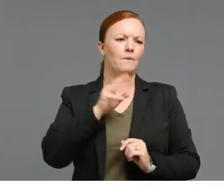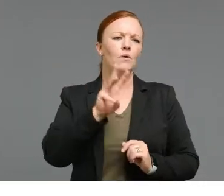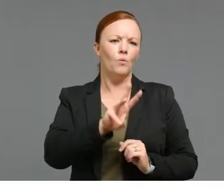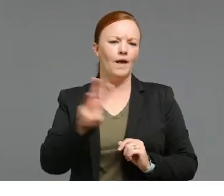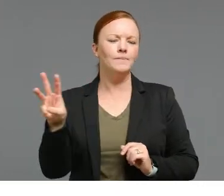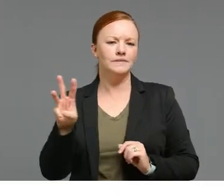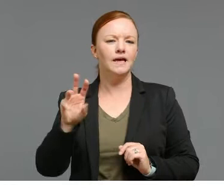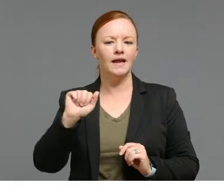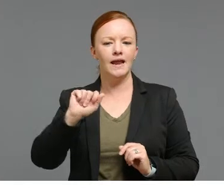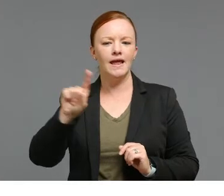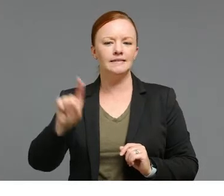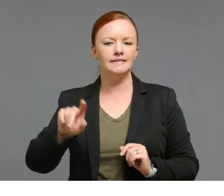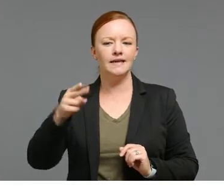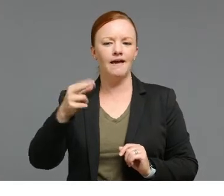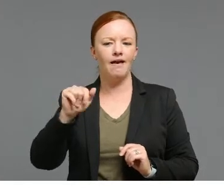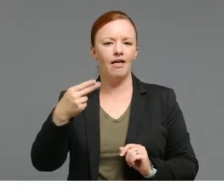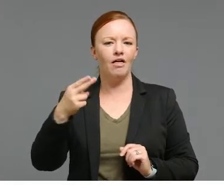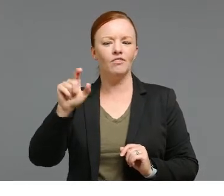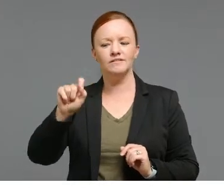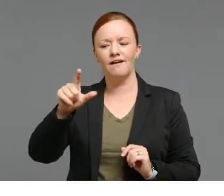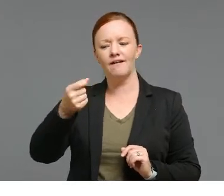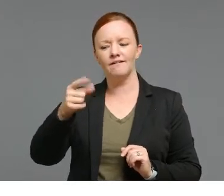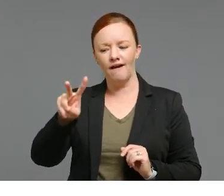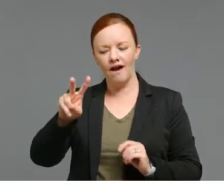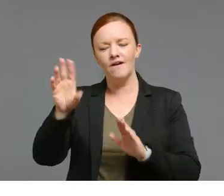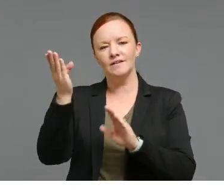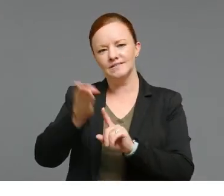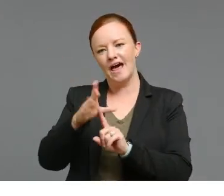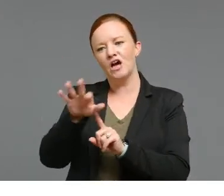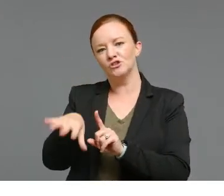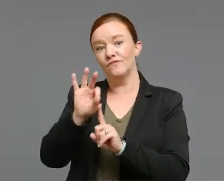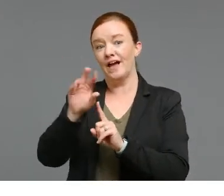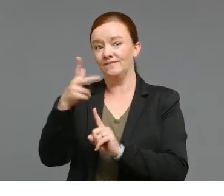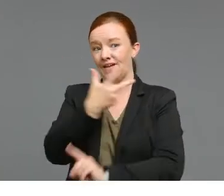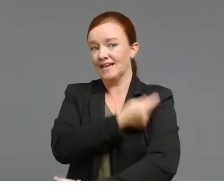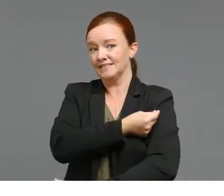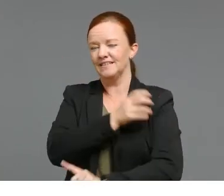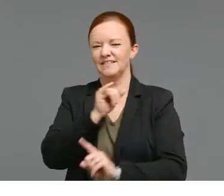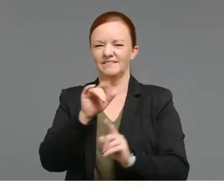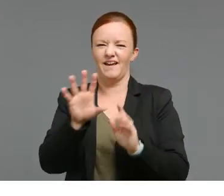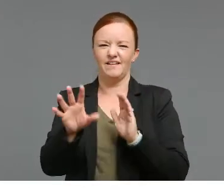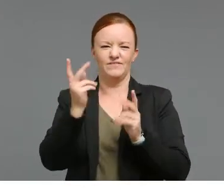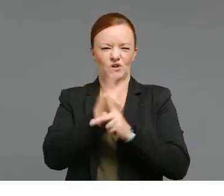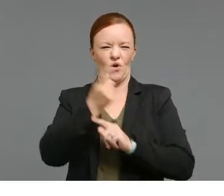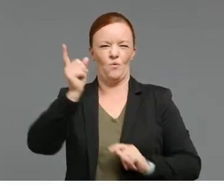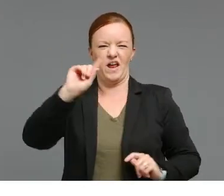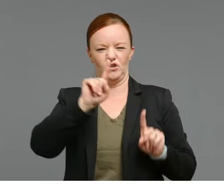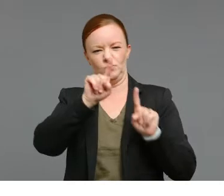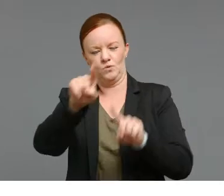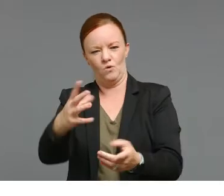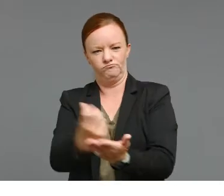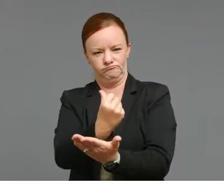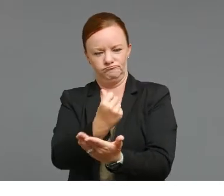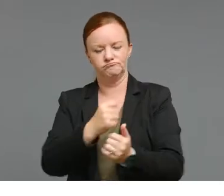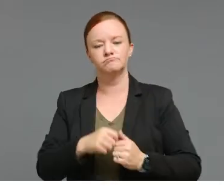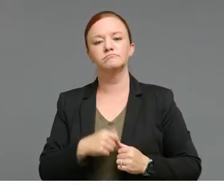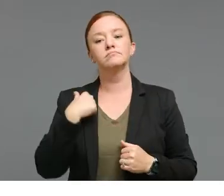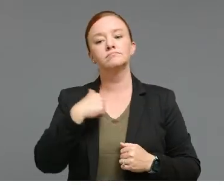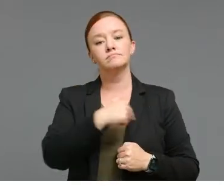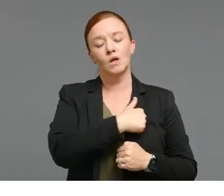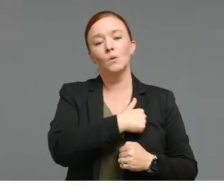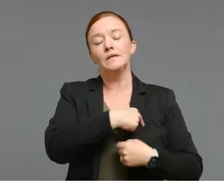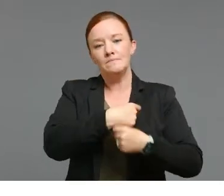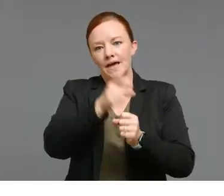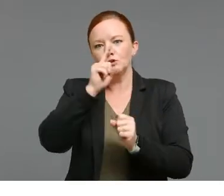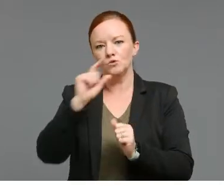azhealth.gov/findvaccine. We have worked with our county health departments to make sure that all counties have access to the Pfizer